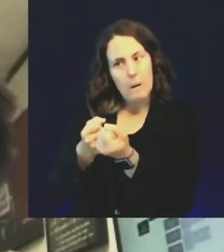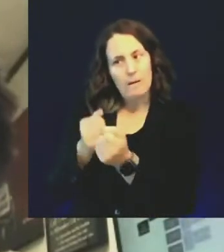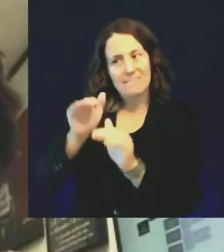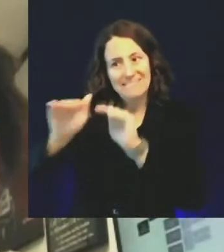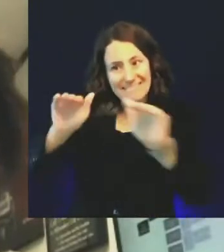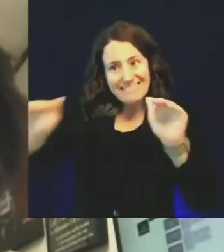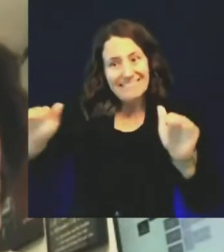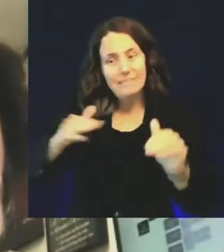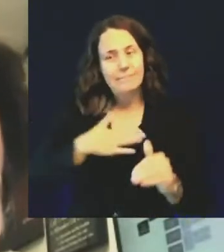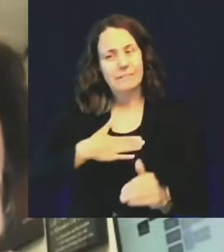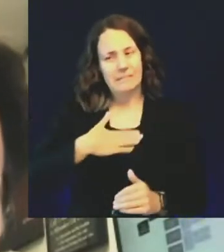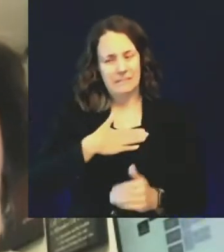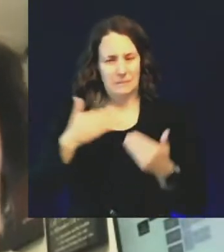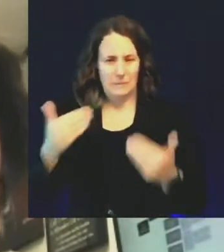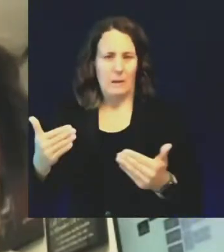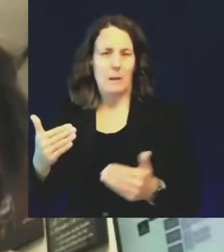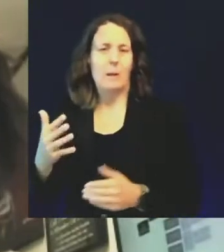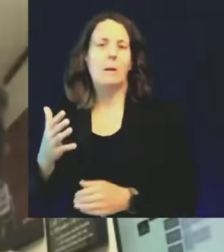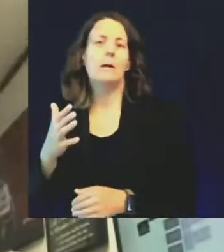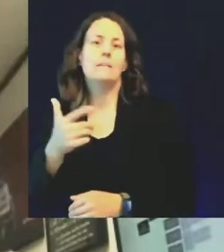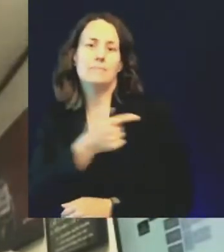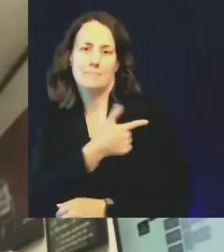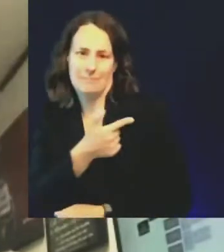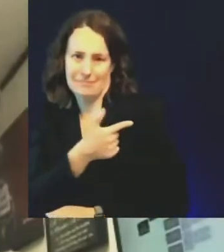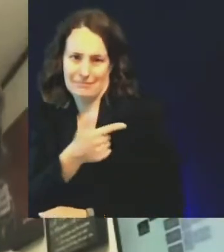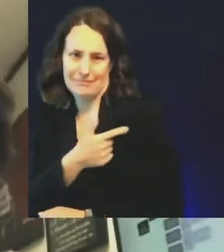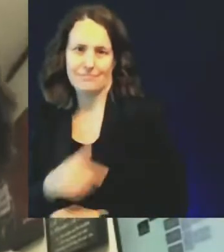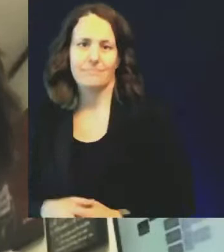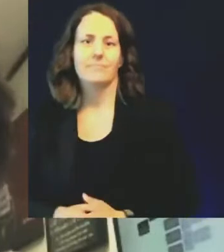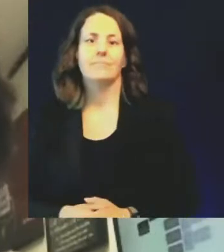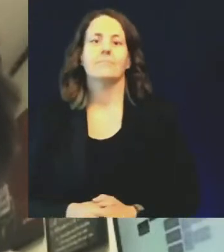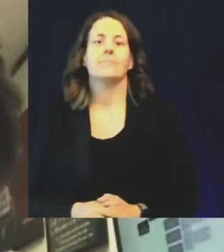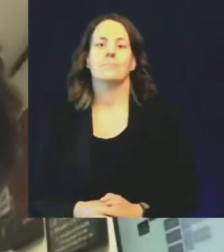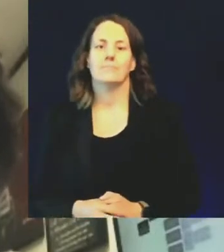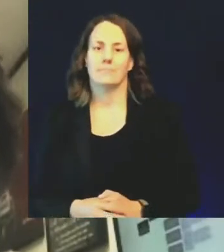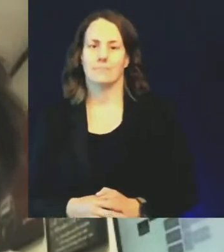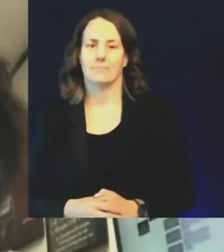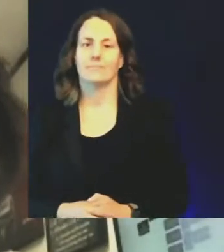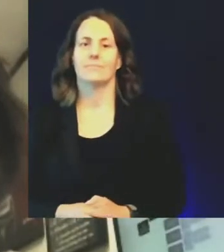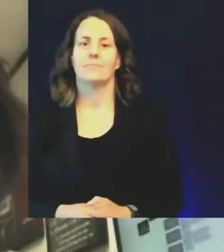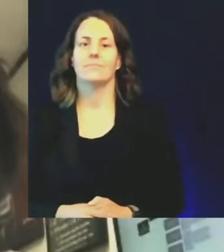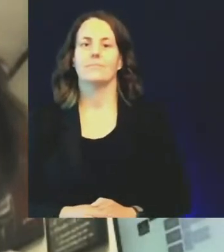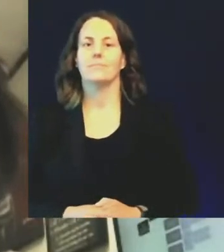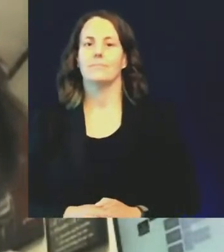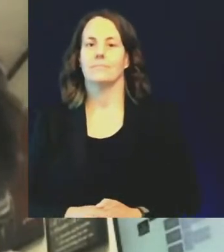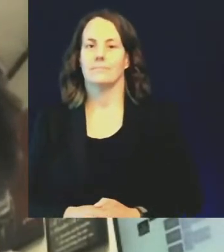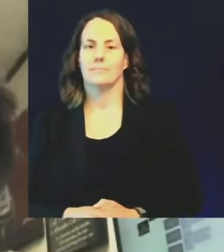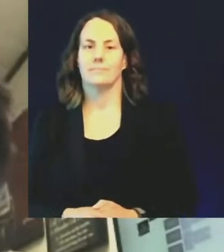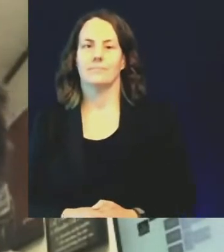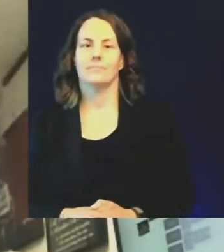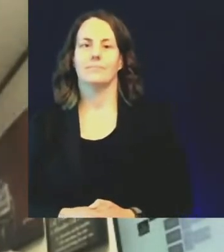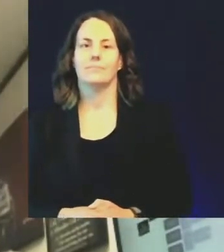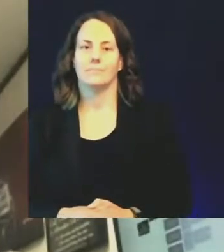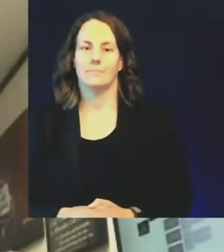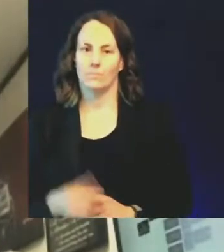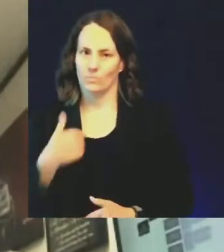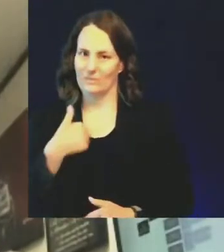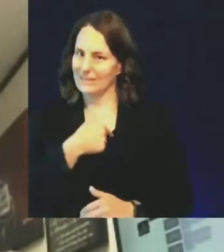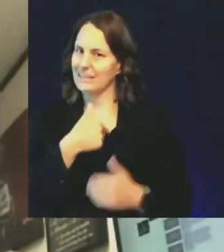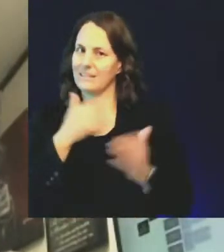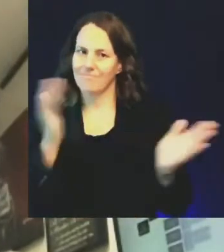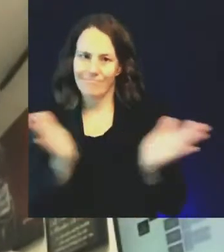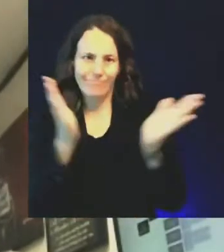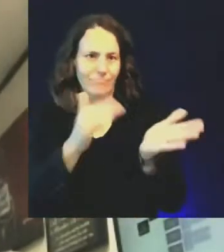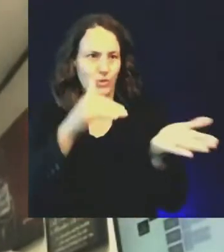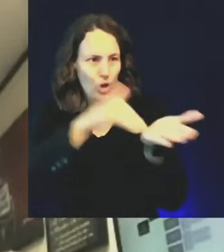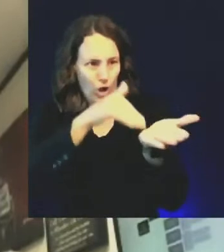space for people to ask questions about vaccines and the places that they get care. And I'm very optimistic that as